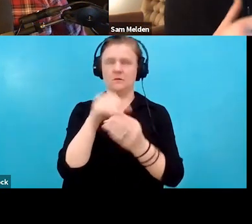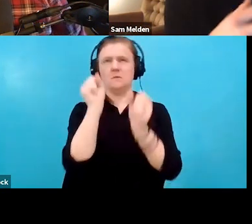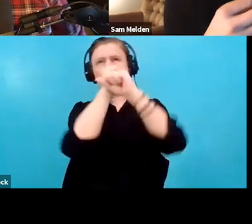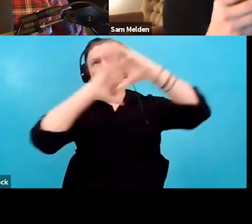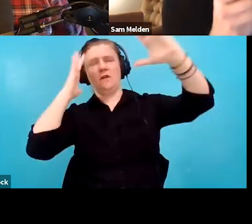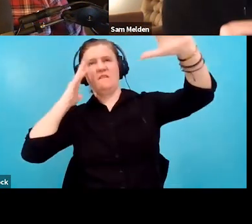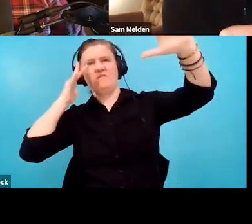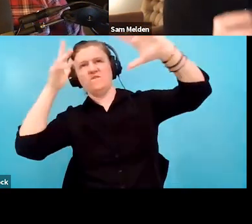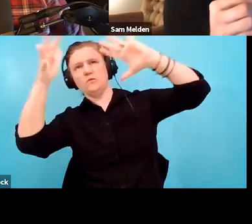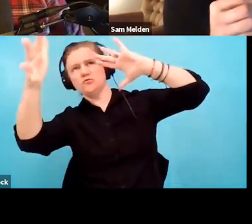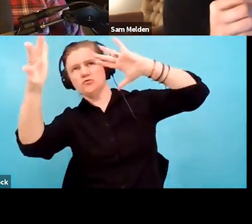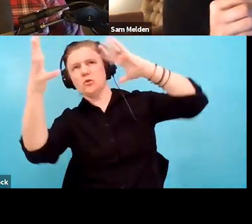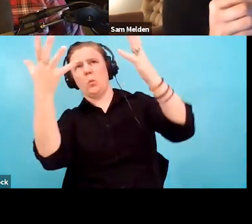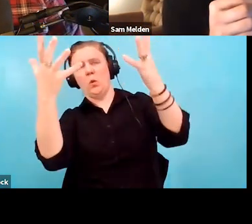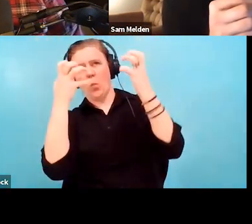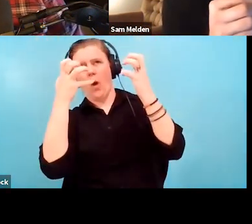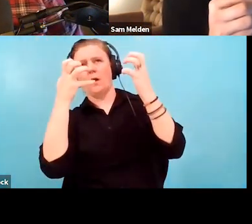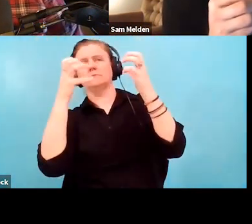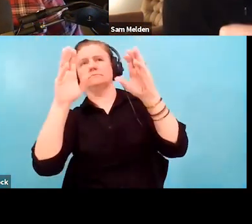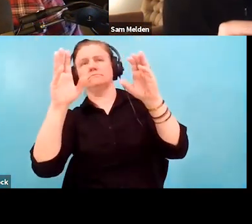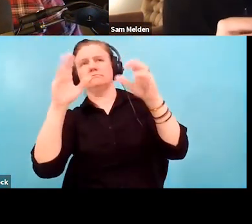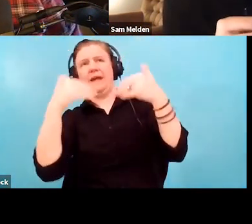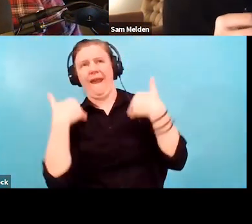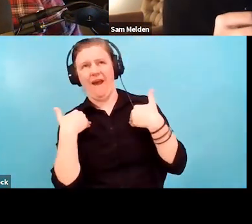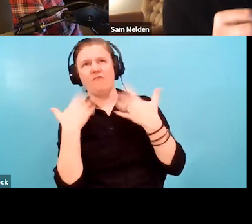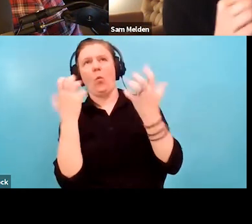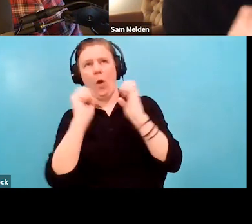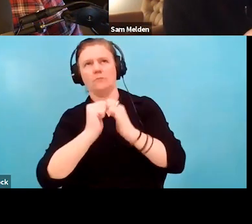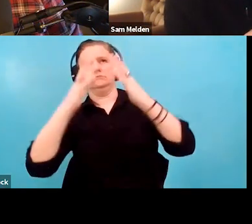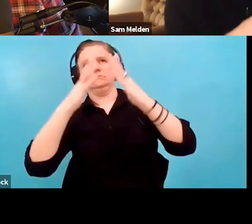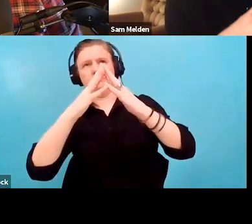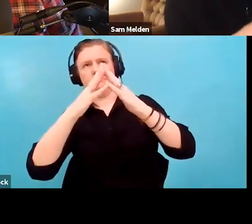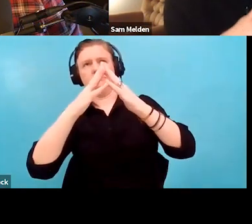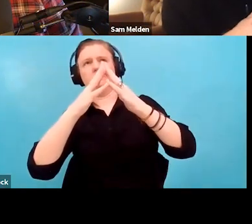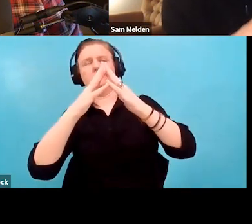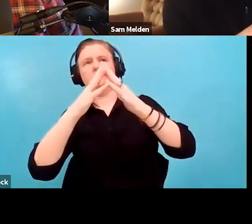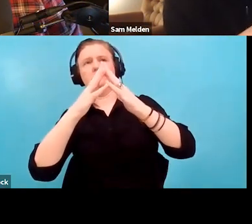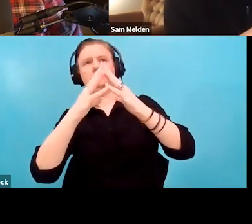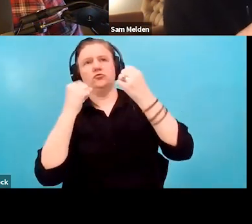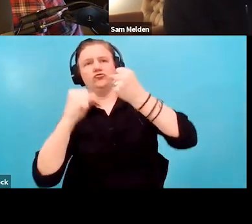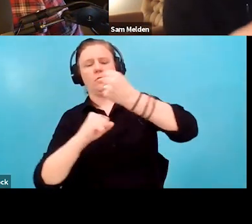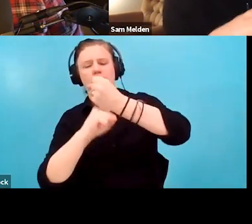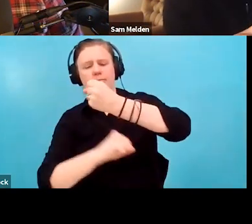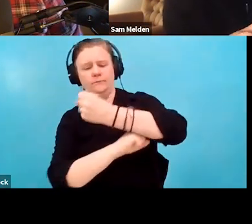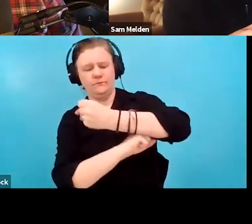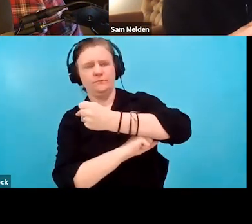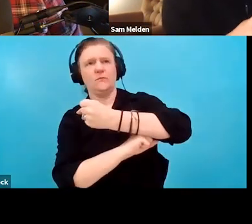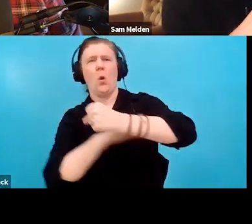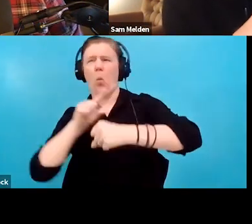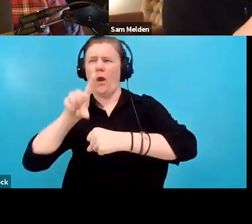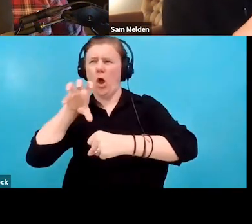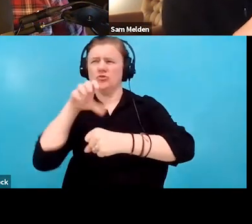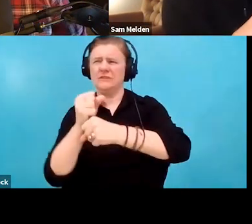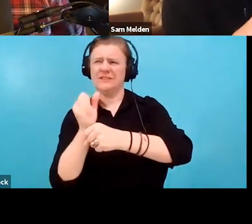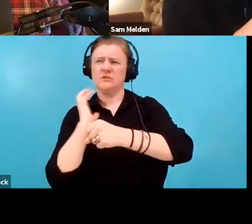are determined to create, standing on a firm foundation of 100 years